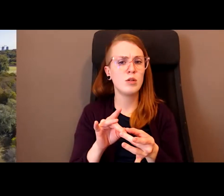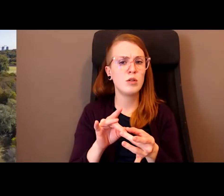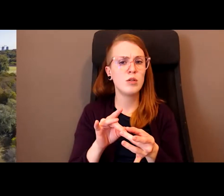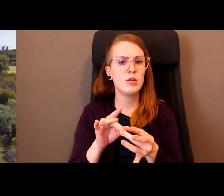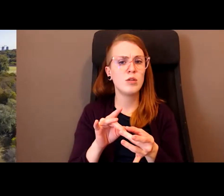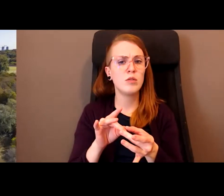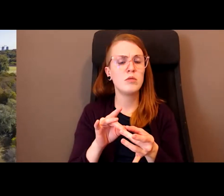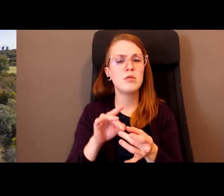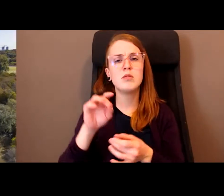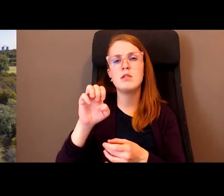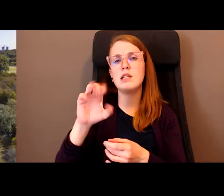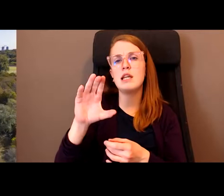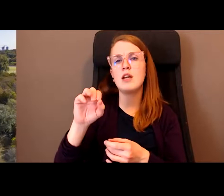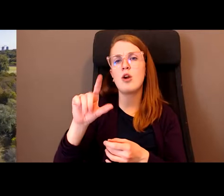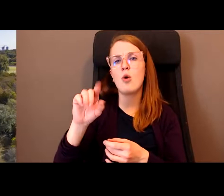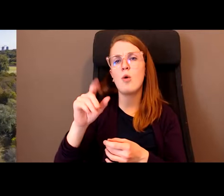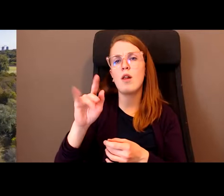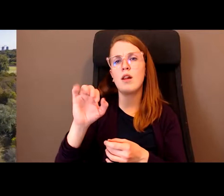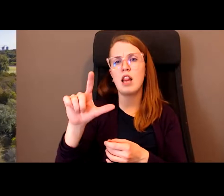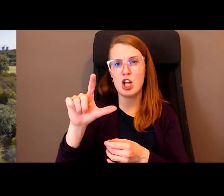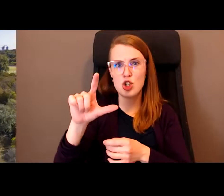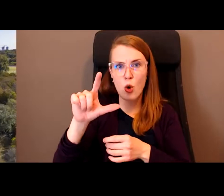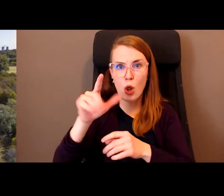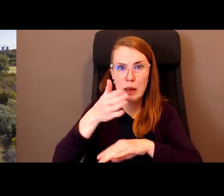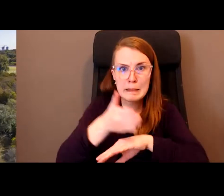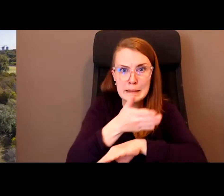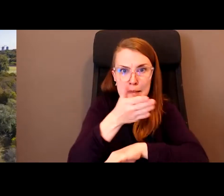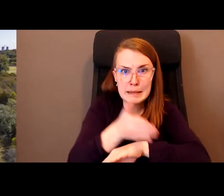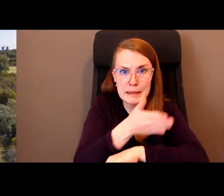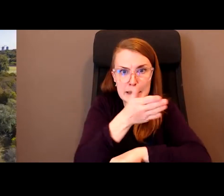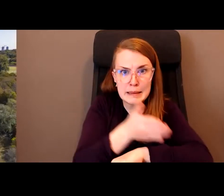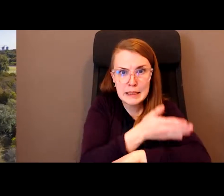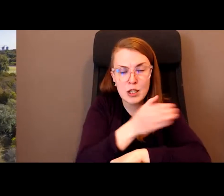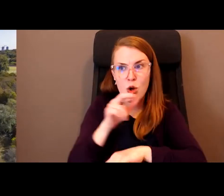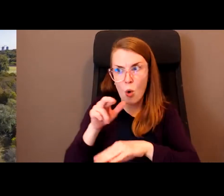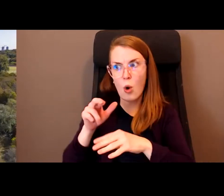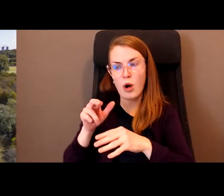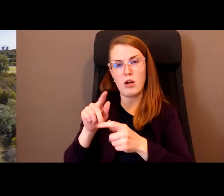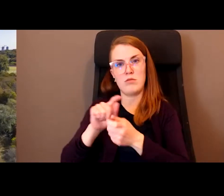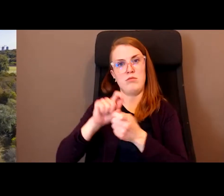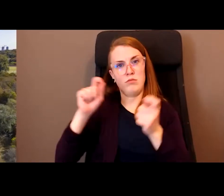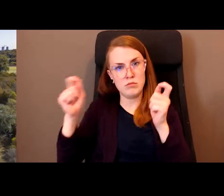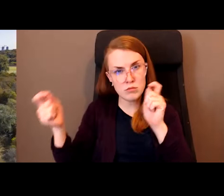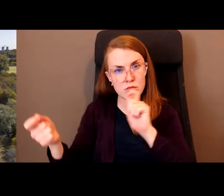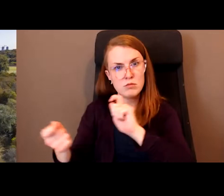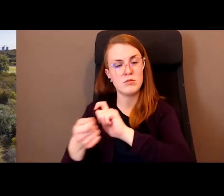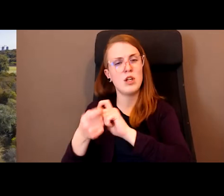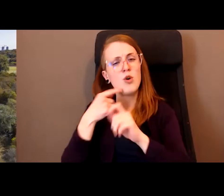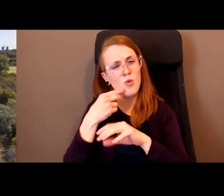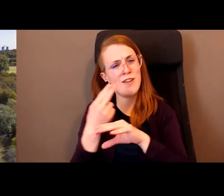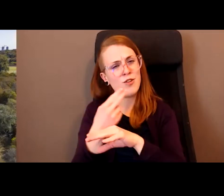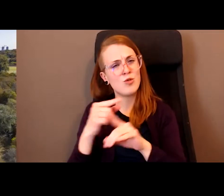ecological uplift versus ecological restoration. And I know we've used ecological uplift a lot.